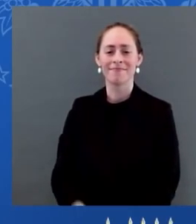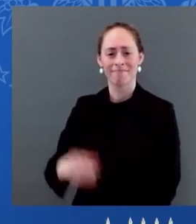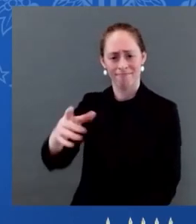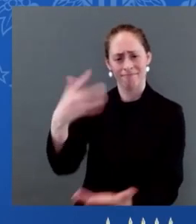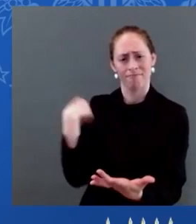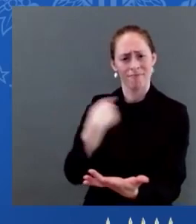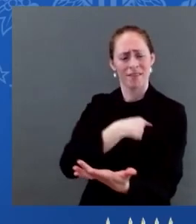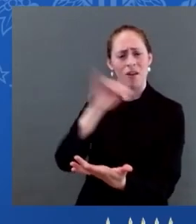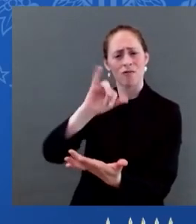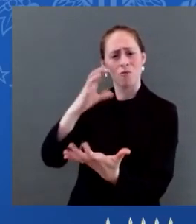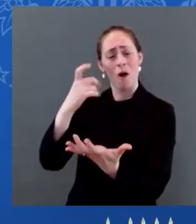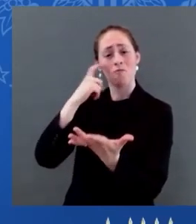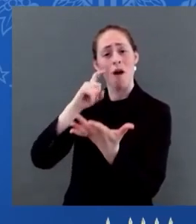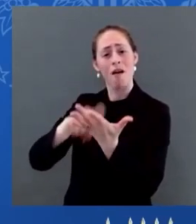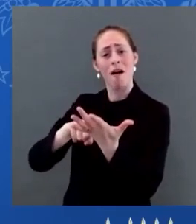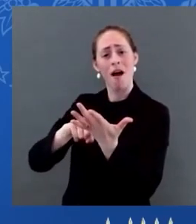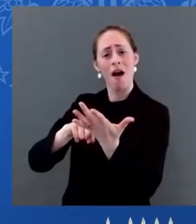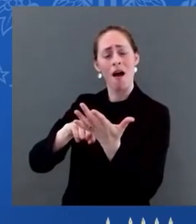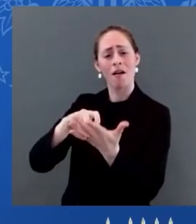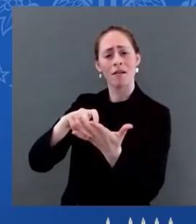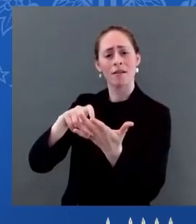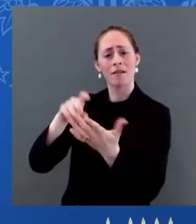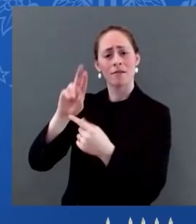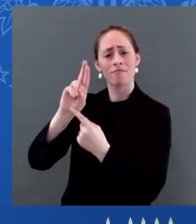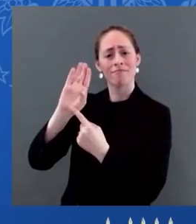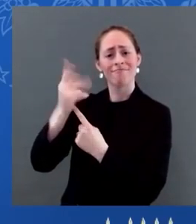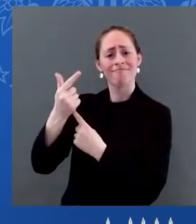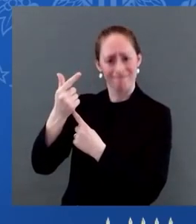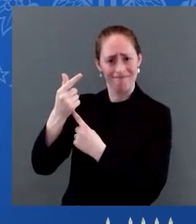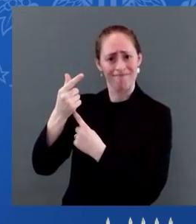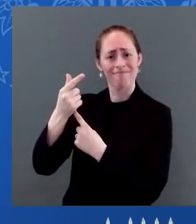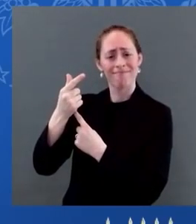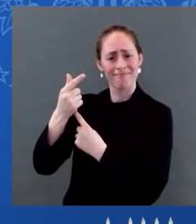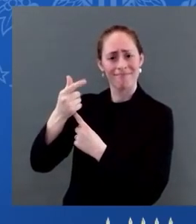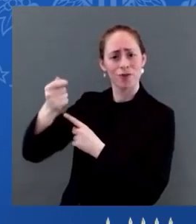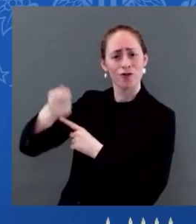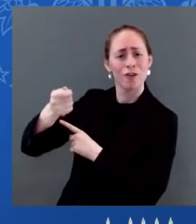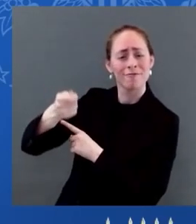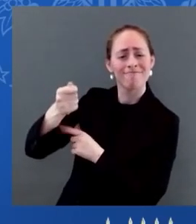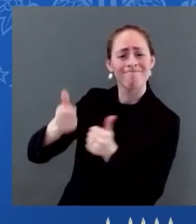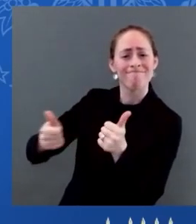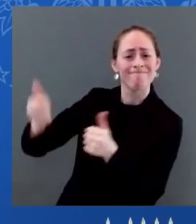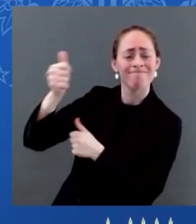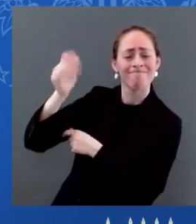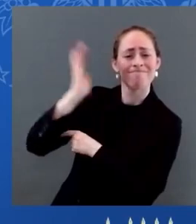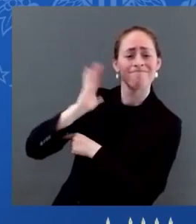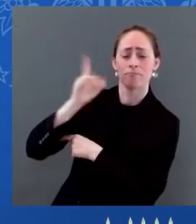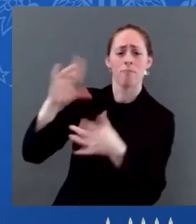is never, ever an option. Never. Rabbi, please come forward.